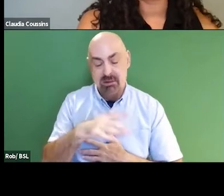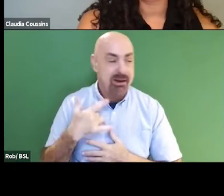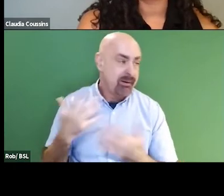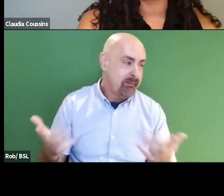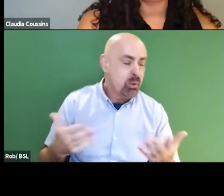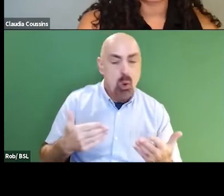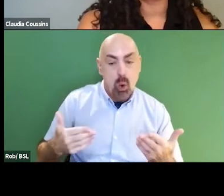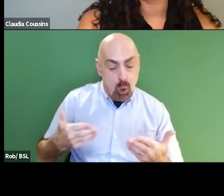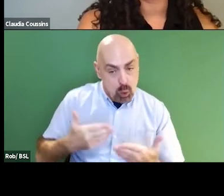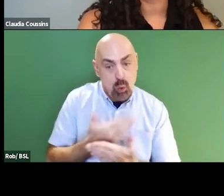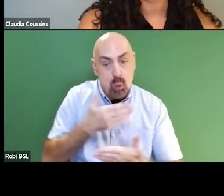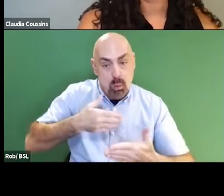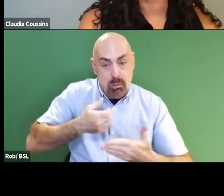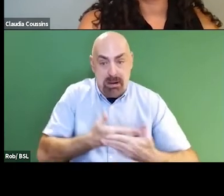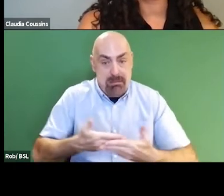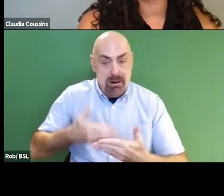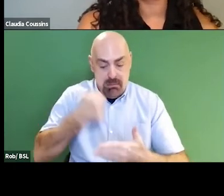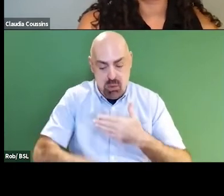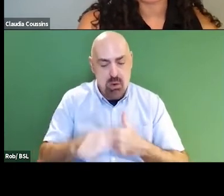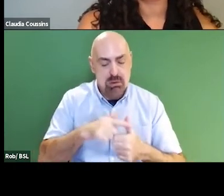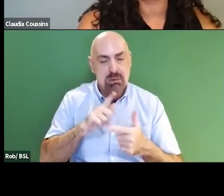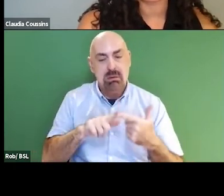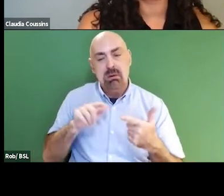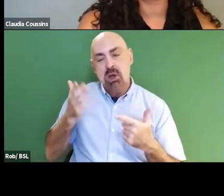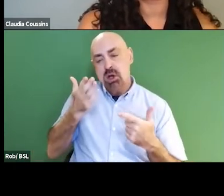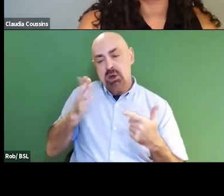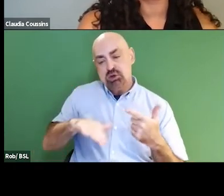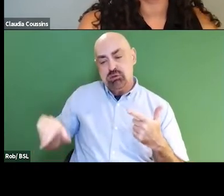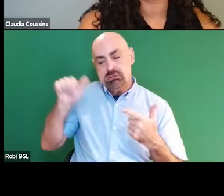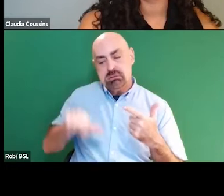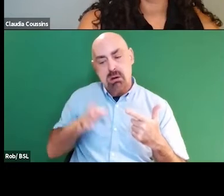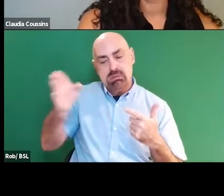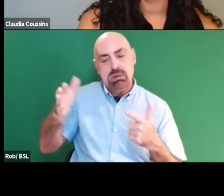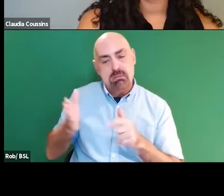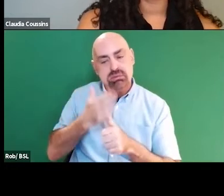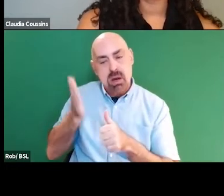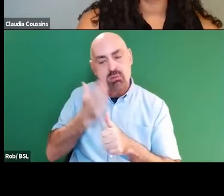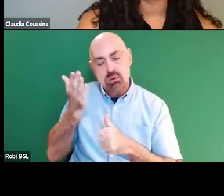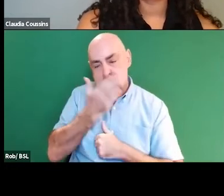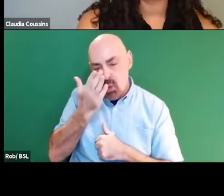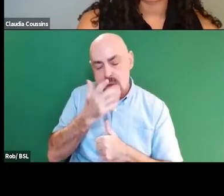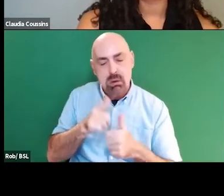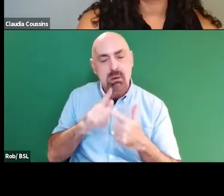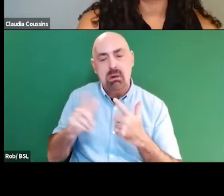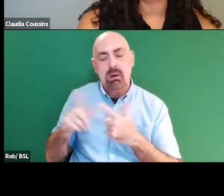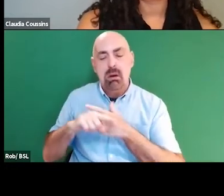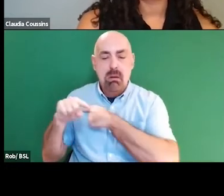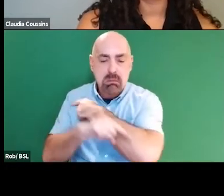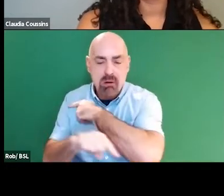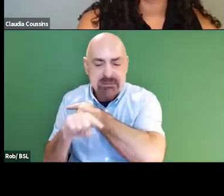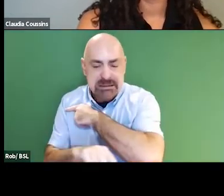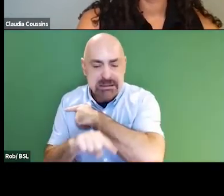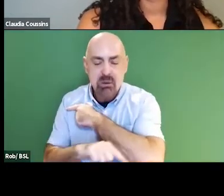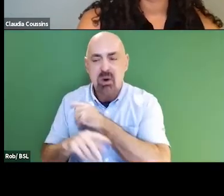new parent or having a baby, children starting primary or secondary schools, experiencing poverty or economic